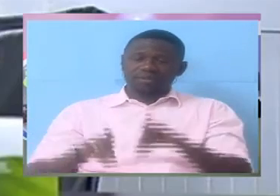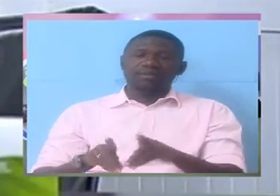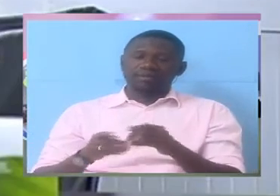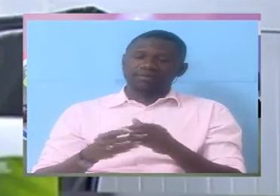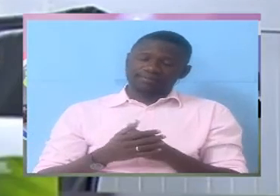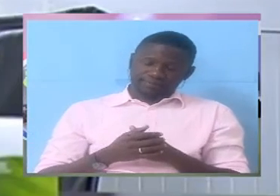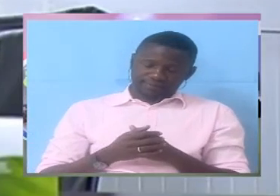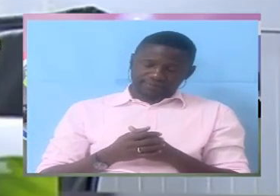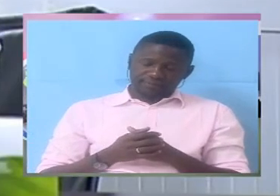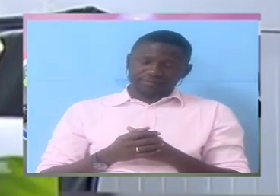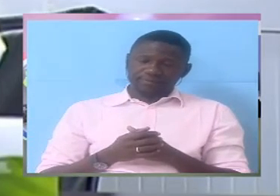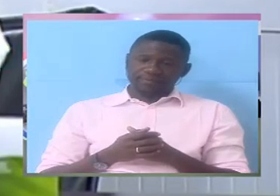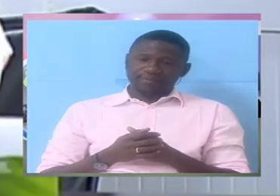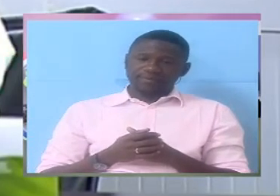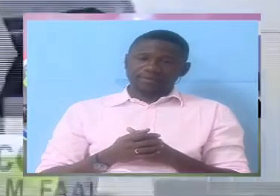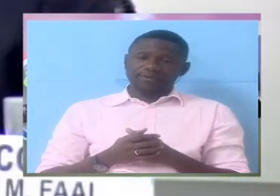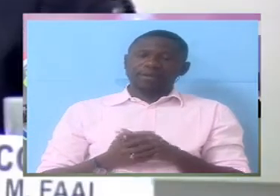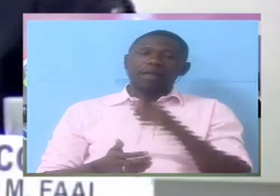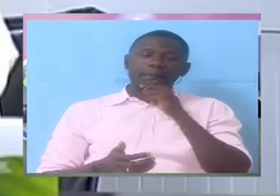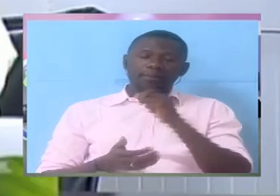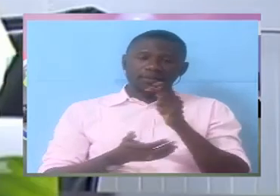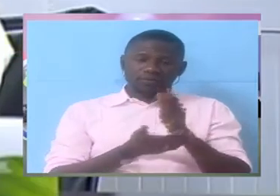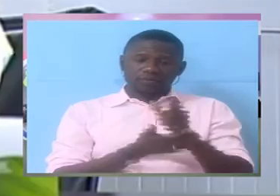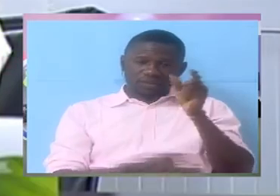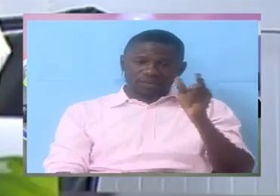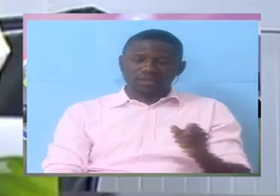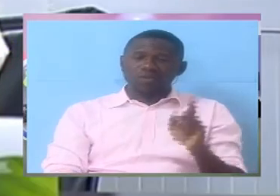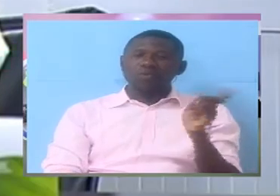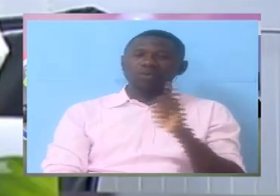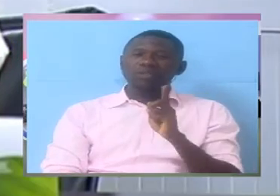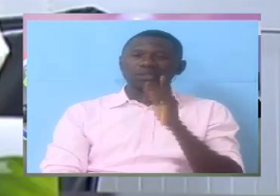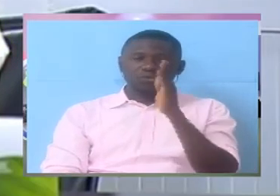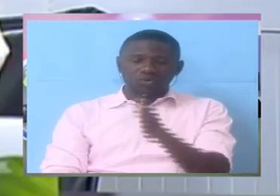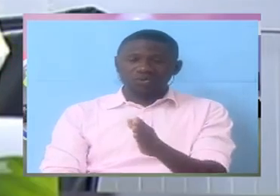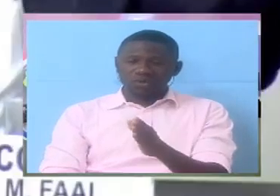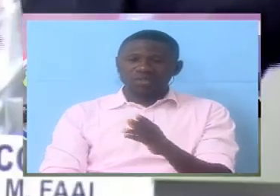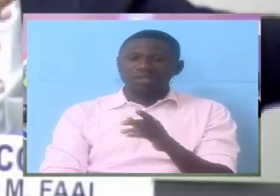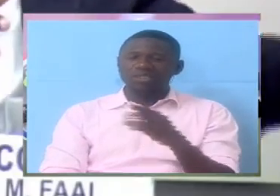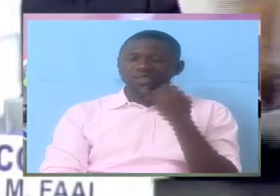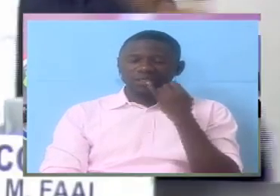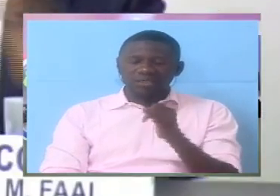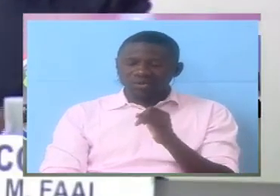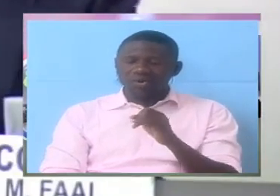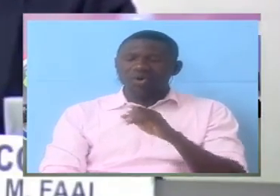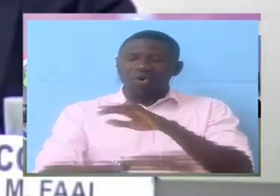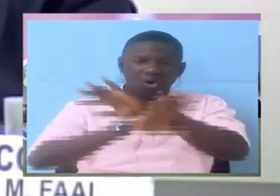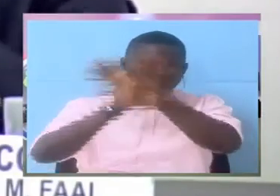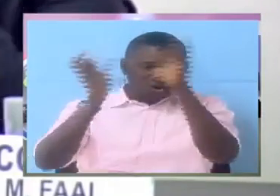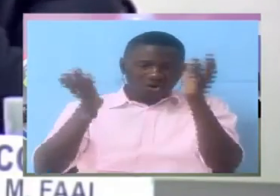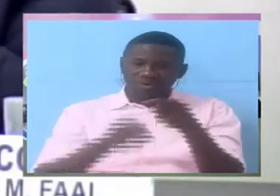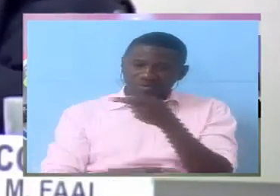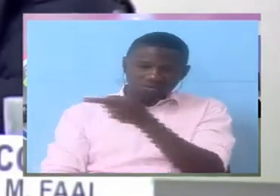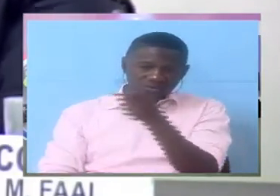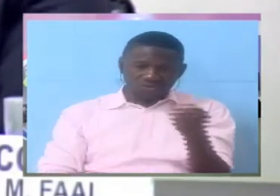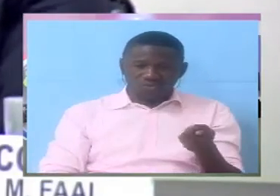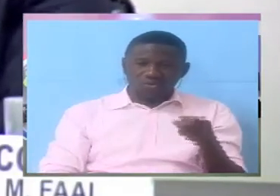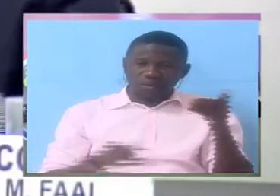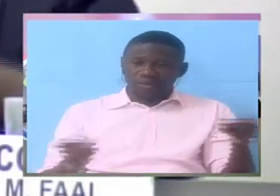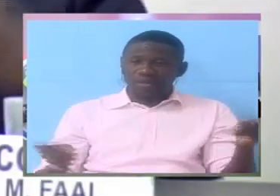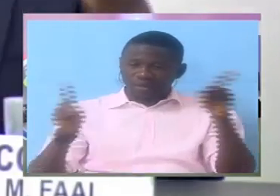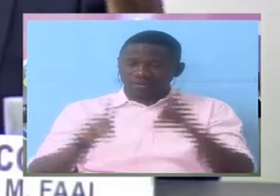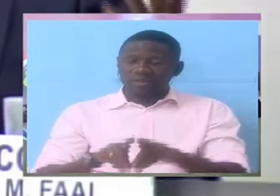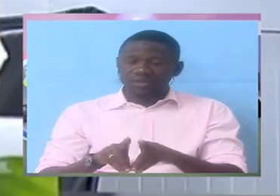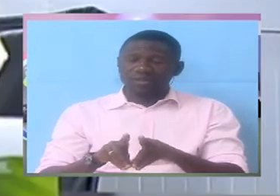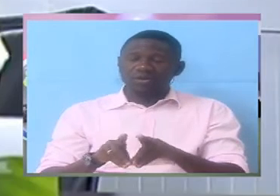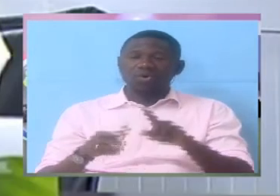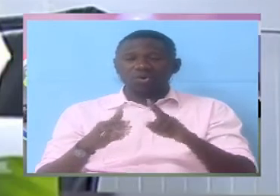Mr. Witness, what is the truth? Is it all that all of you participated, or is it that you can't remember?